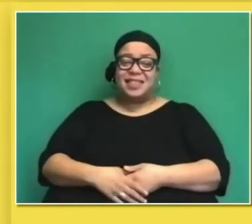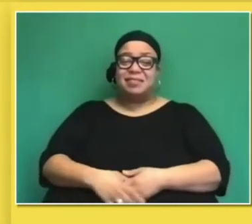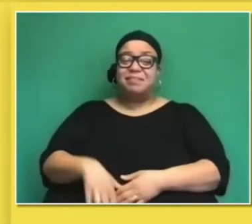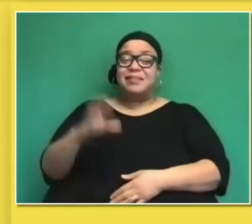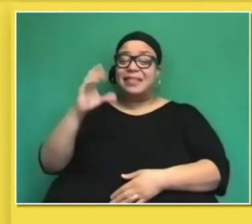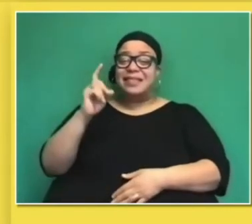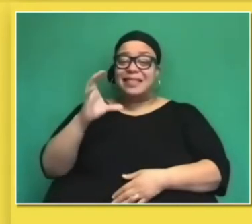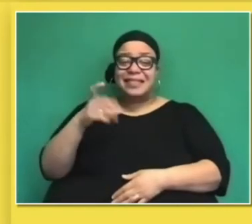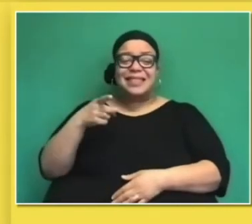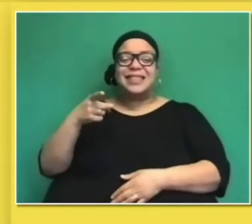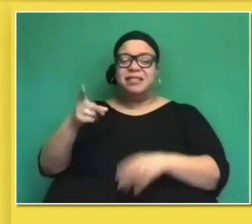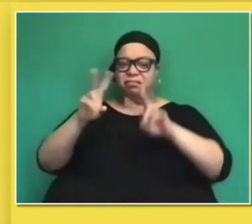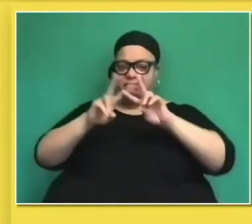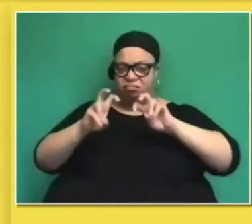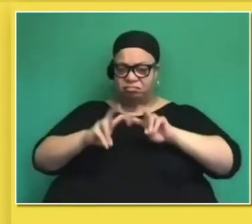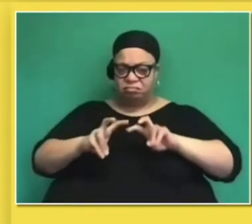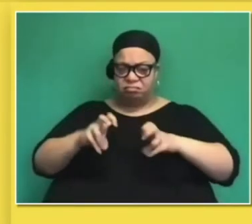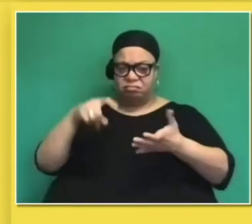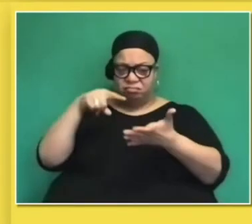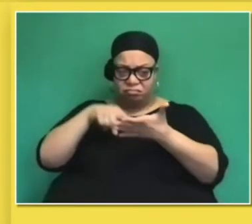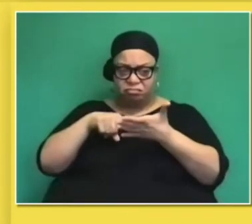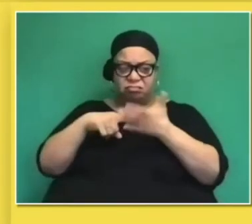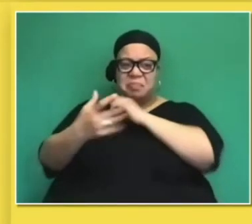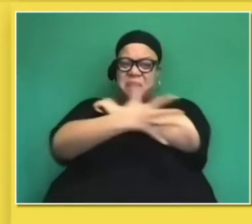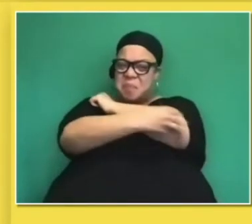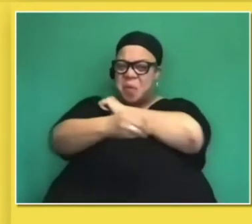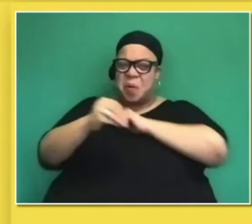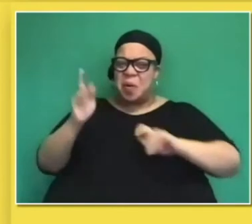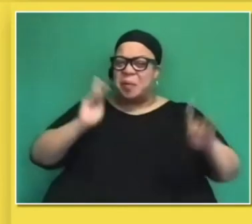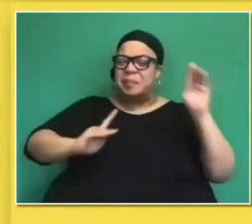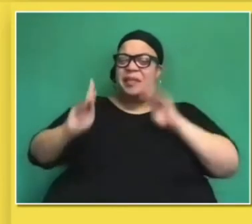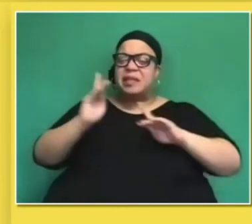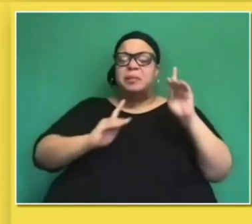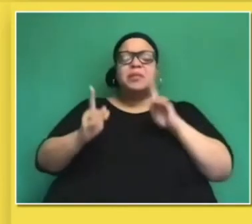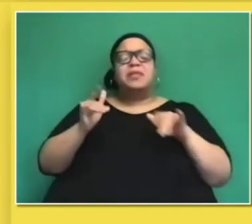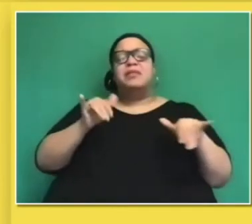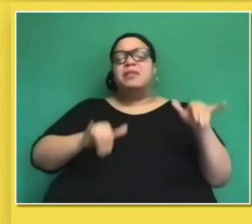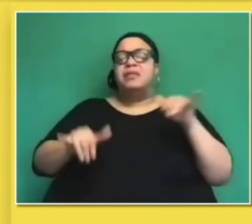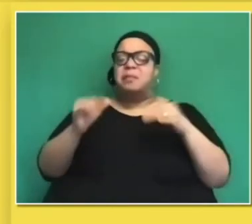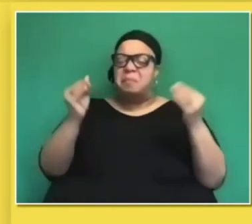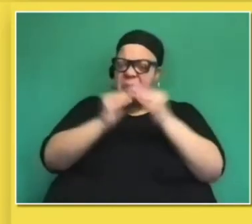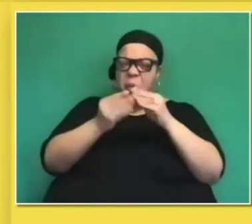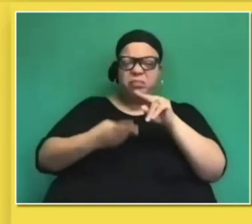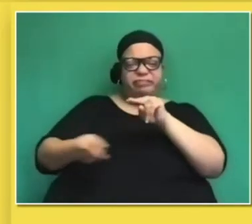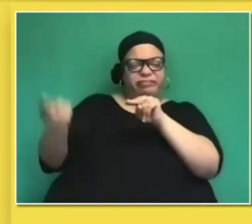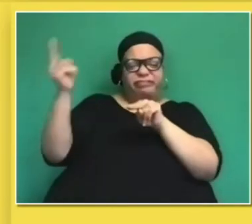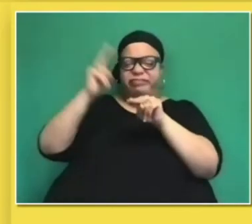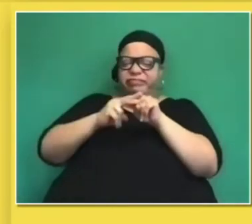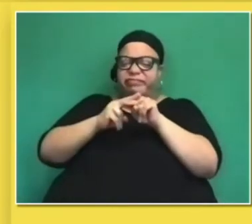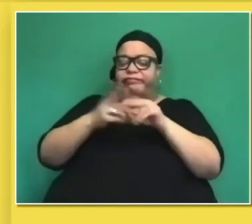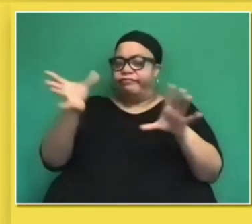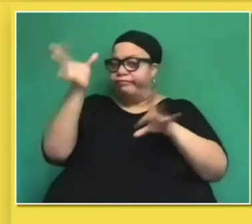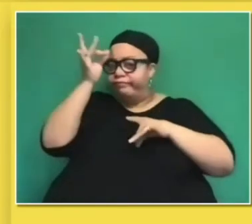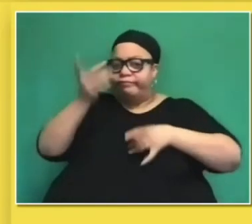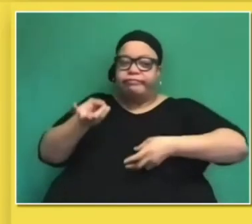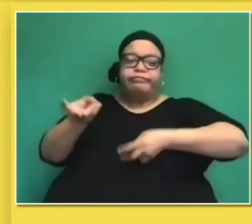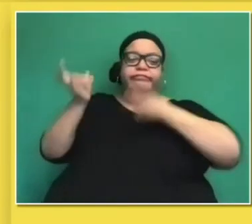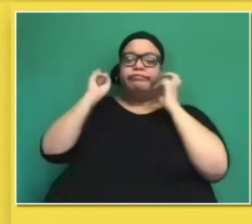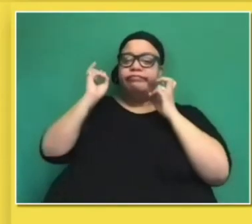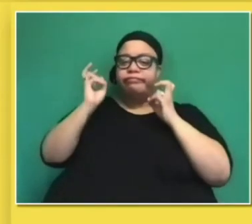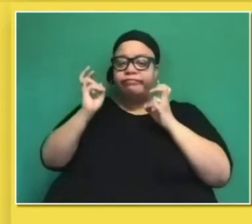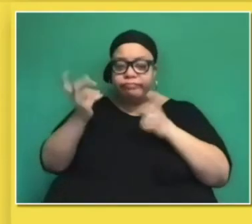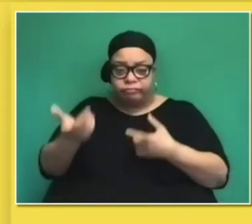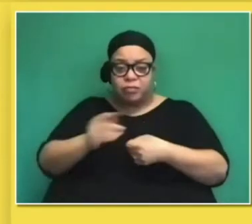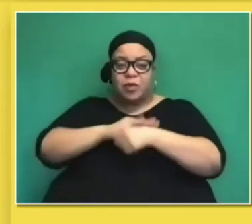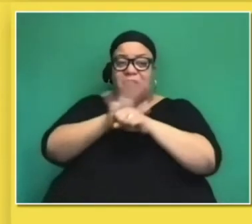contract COVID-19. Not poor Black people, white, but just poor people. Of course, poor Black people in percentage are more